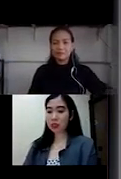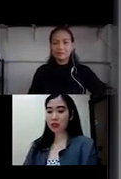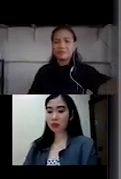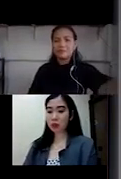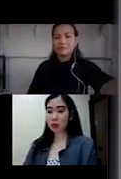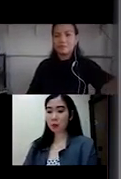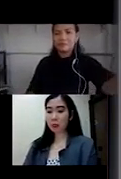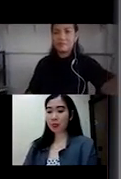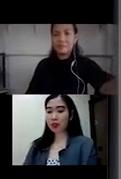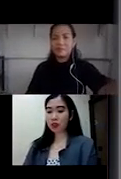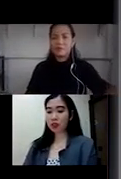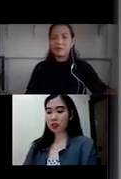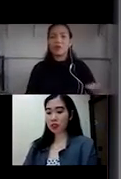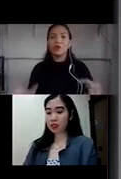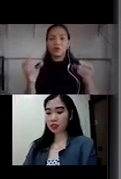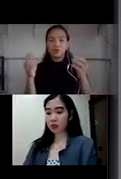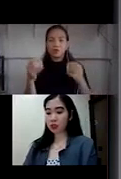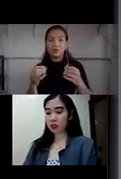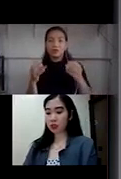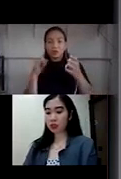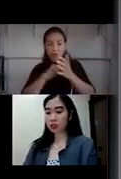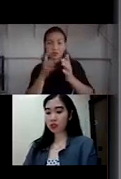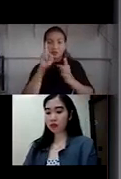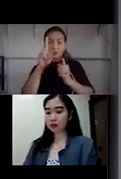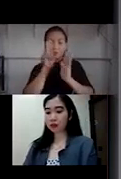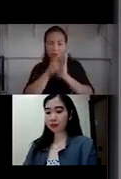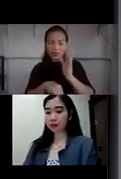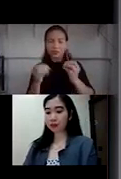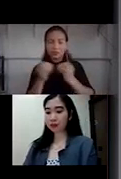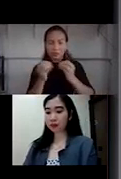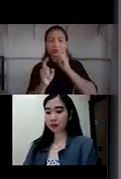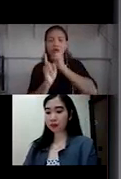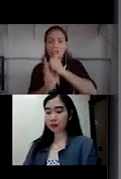na lang to answer this question.